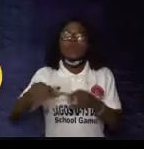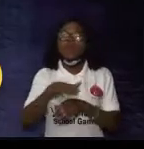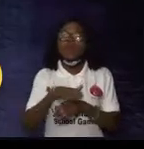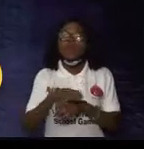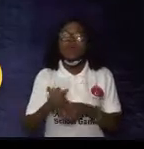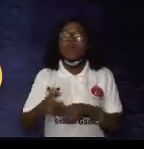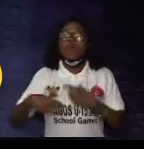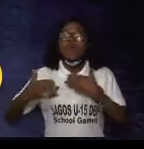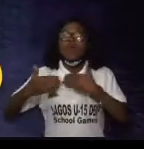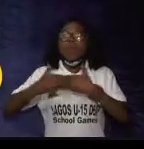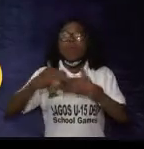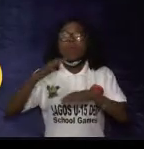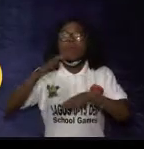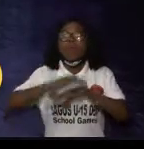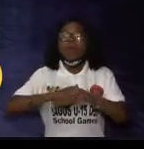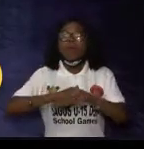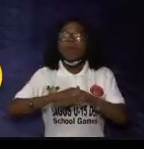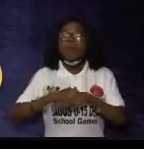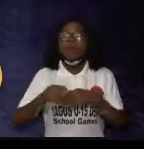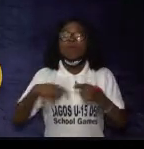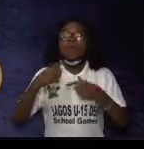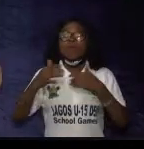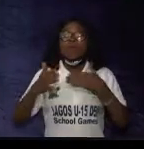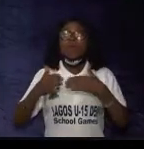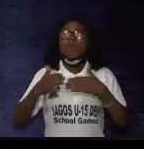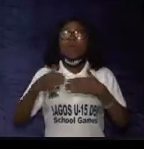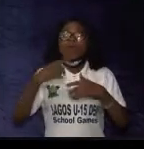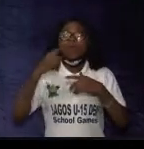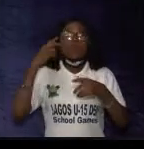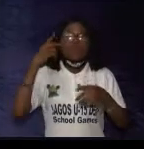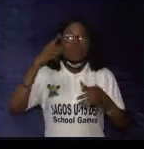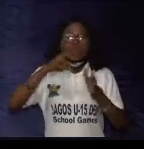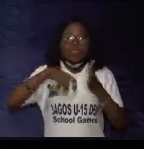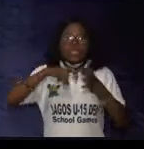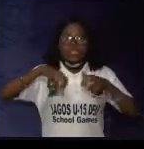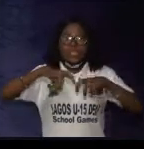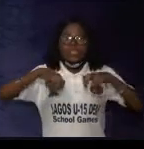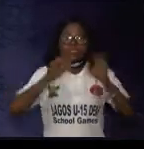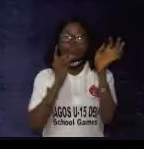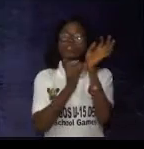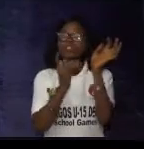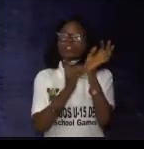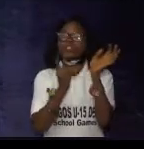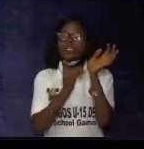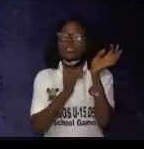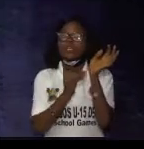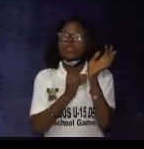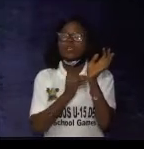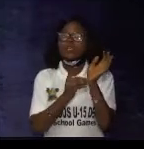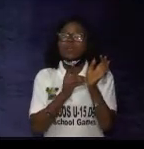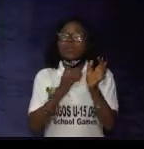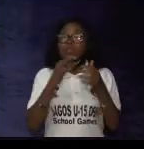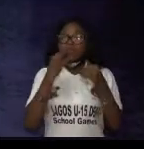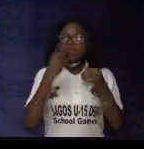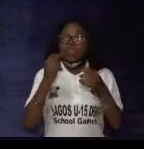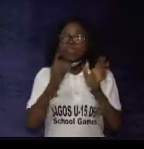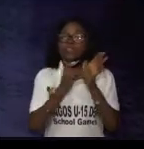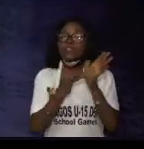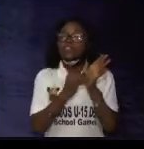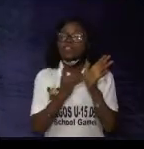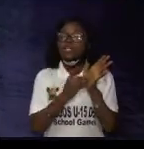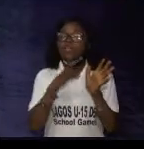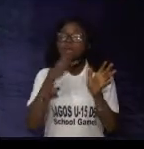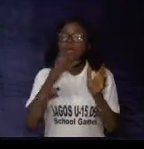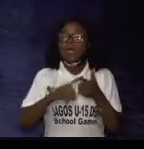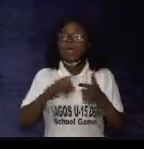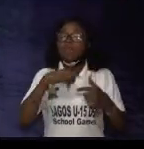over, go back on. Look for their meaning. What do they mean? By next week, I will know how